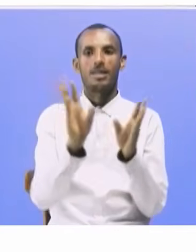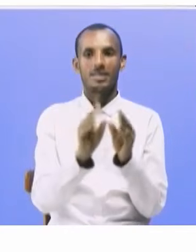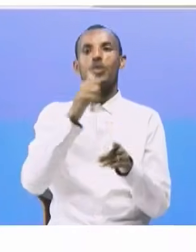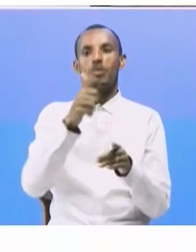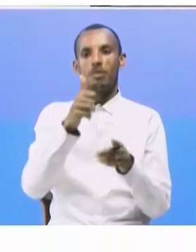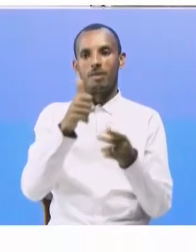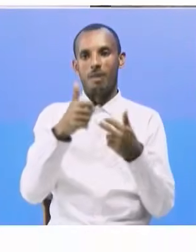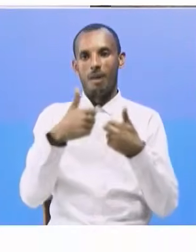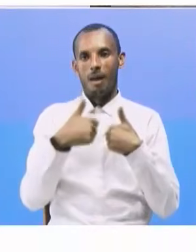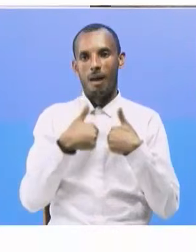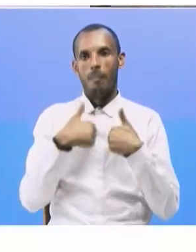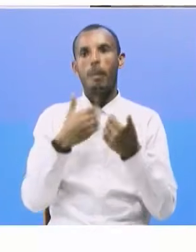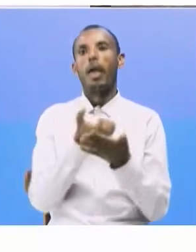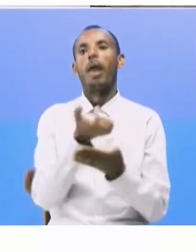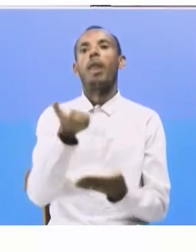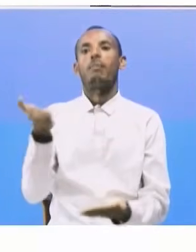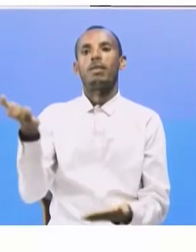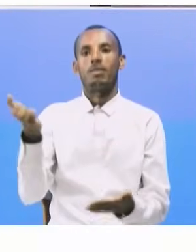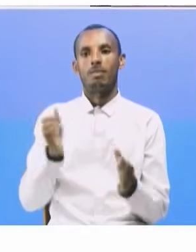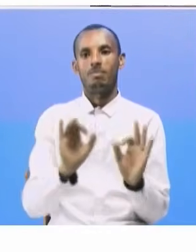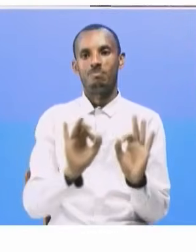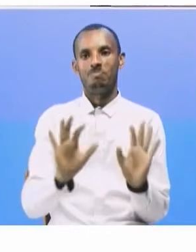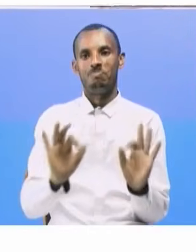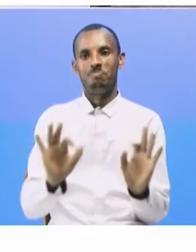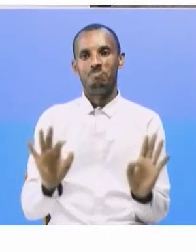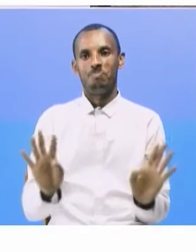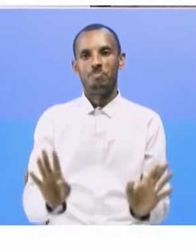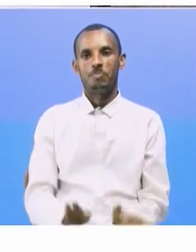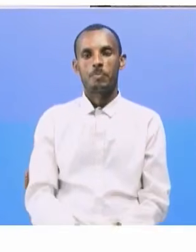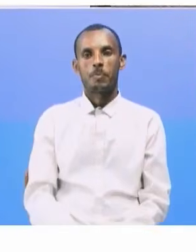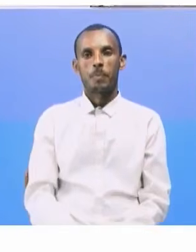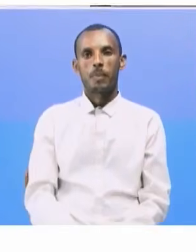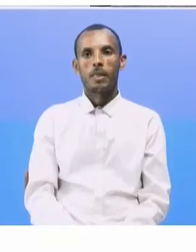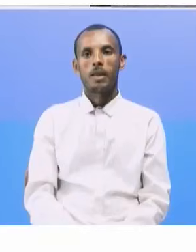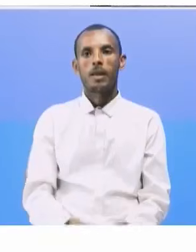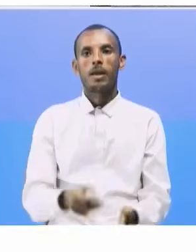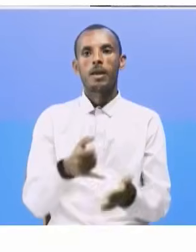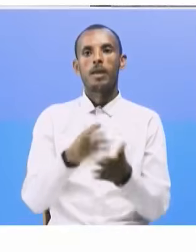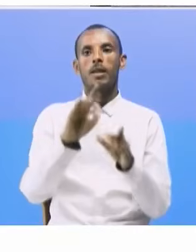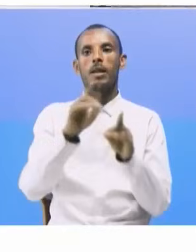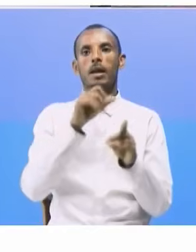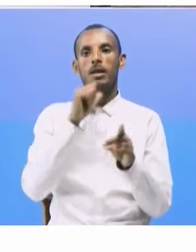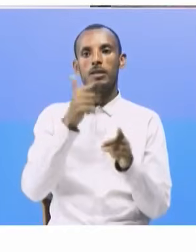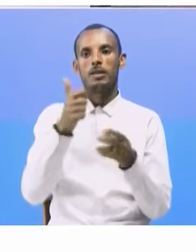that does not have